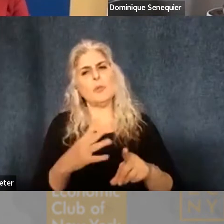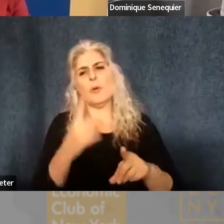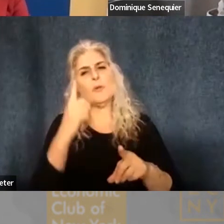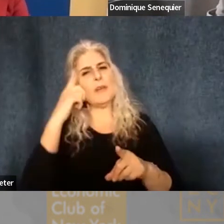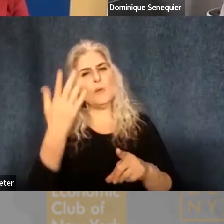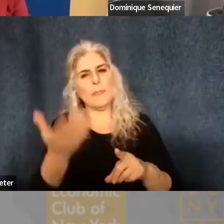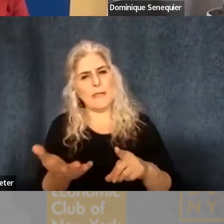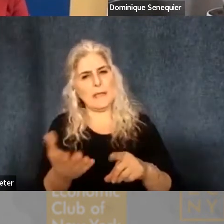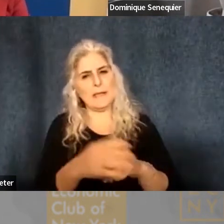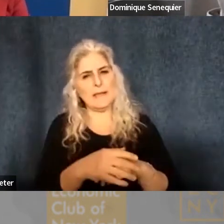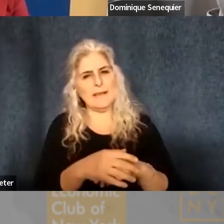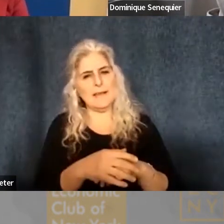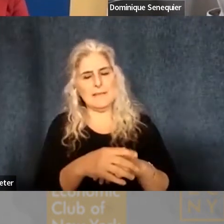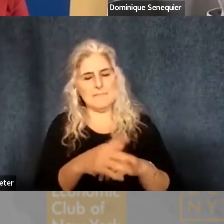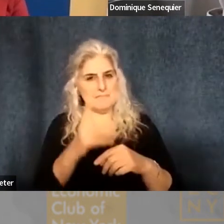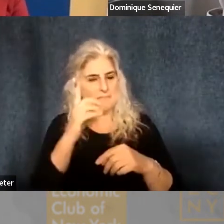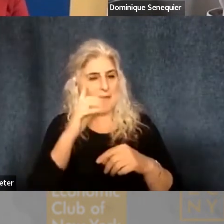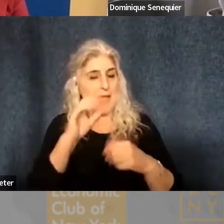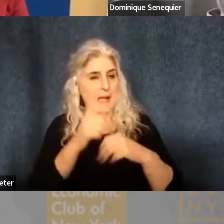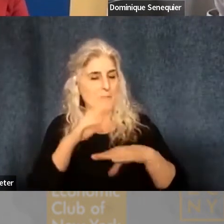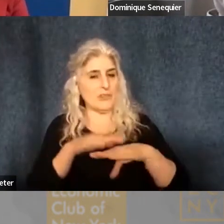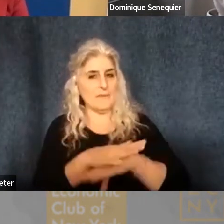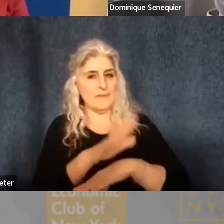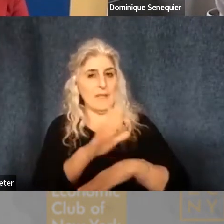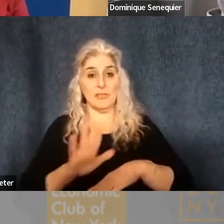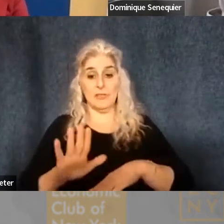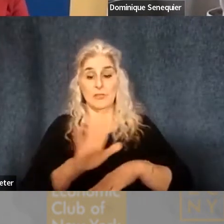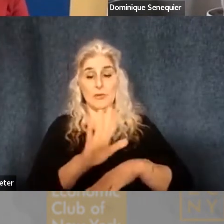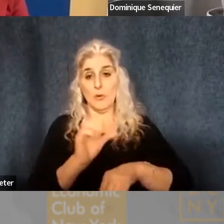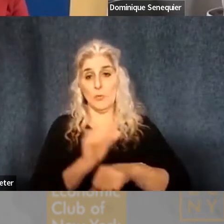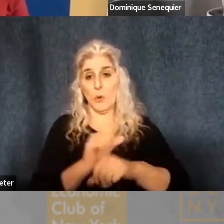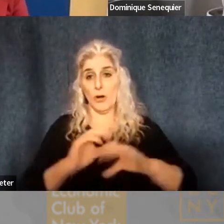this and how has it changed your workforce?